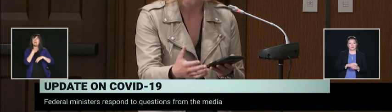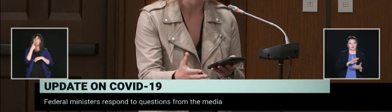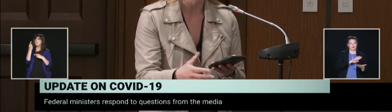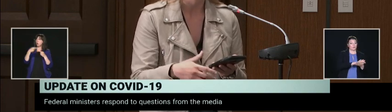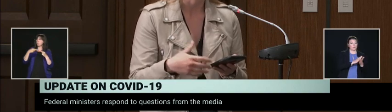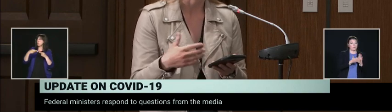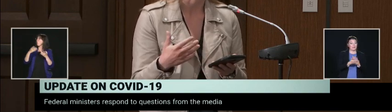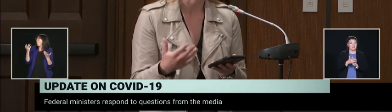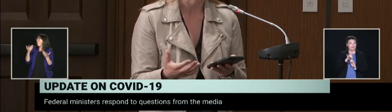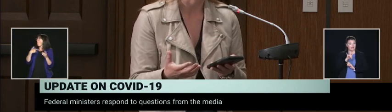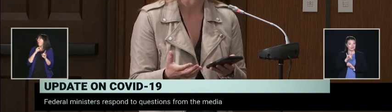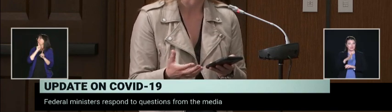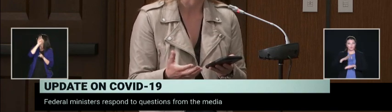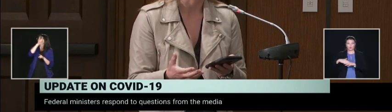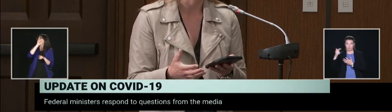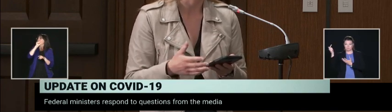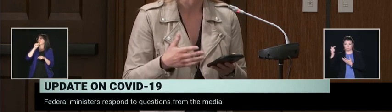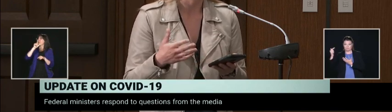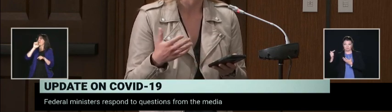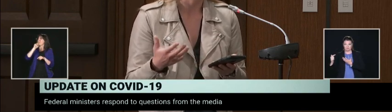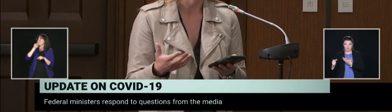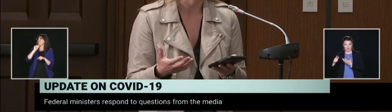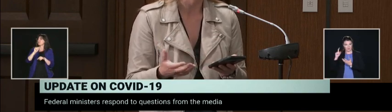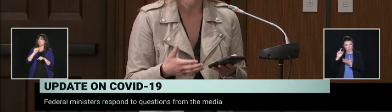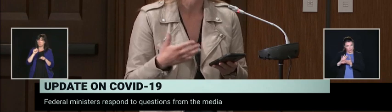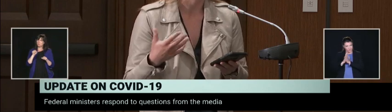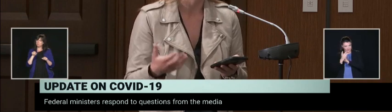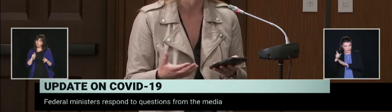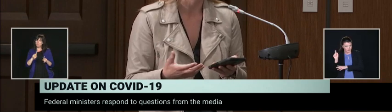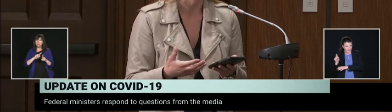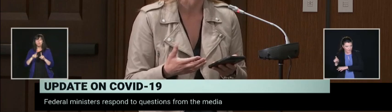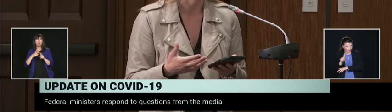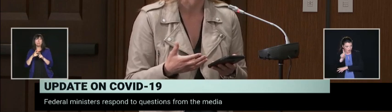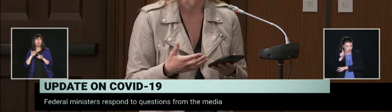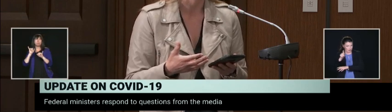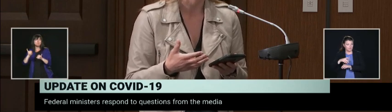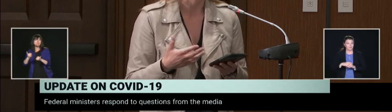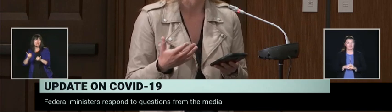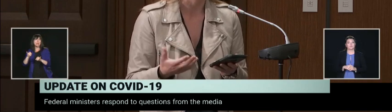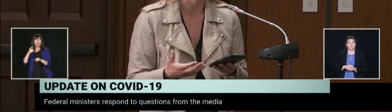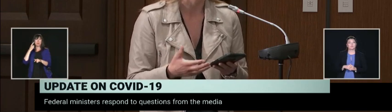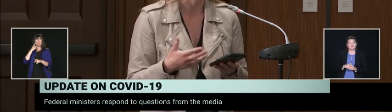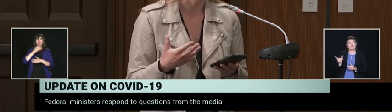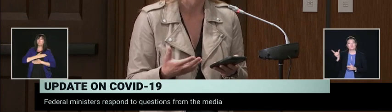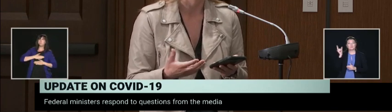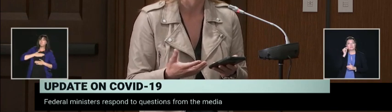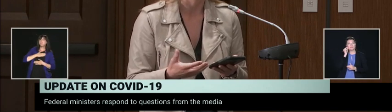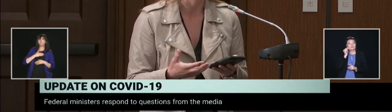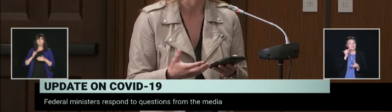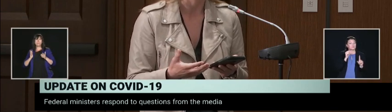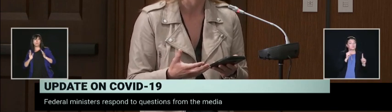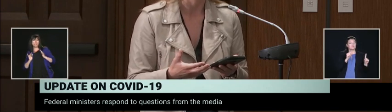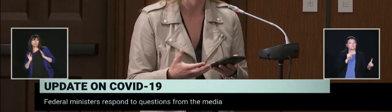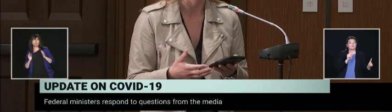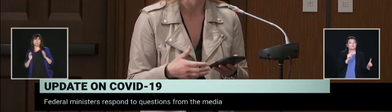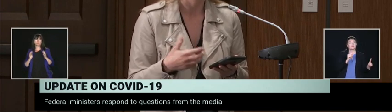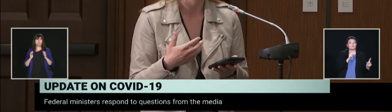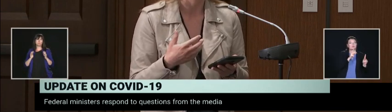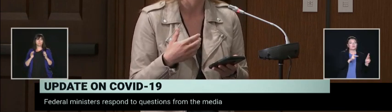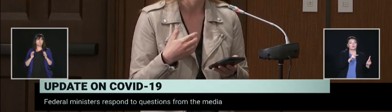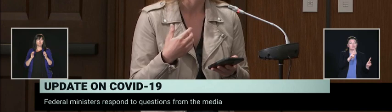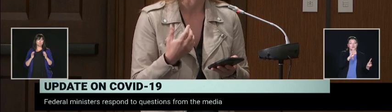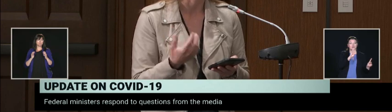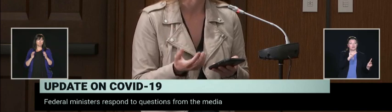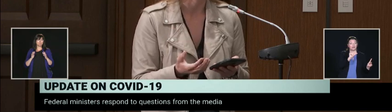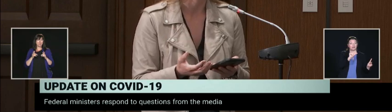which is allowed, but then they're staying there for non-essential reasons, for vacation, perhaps, and they're not quarantining for 14 days. Can you